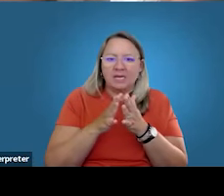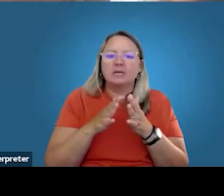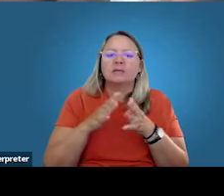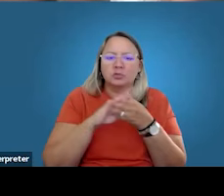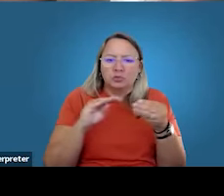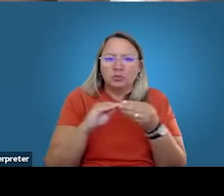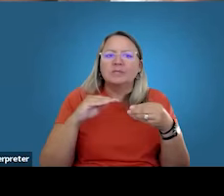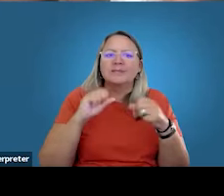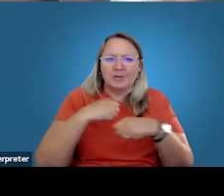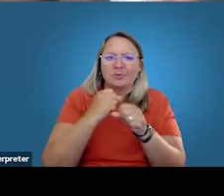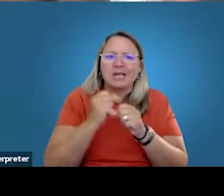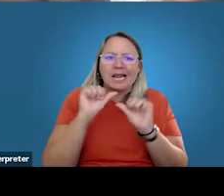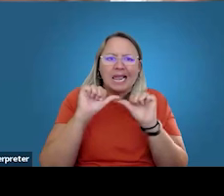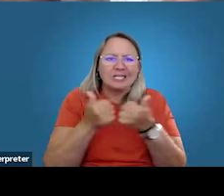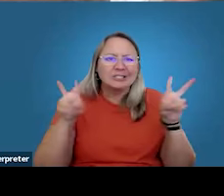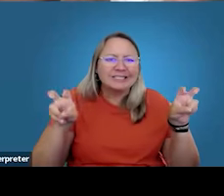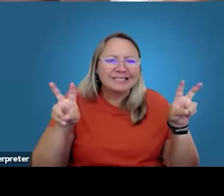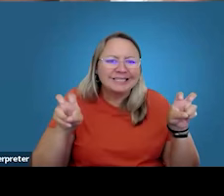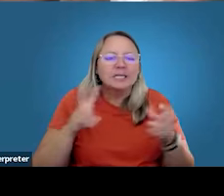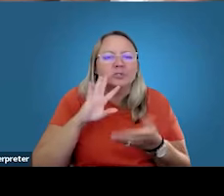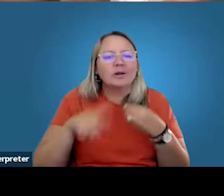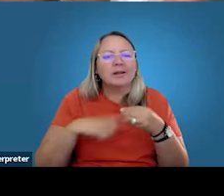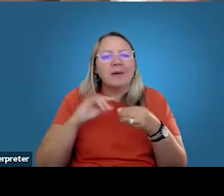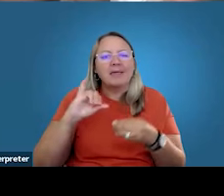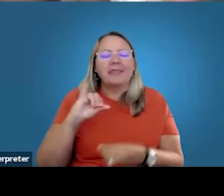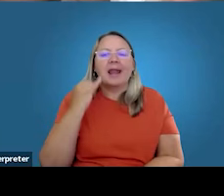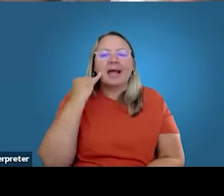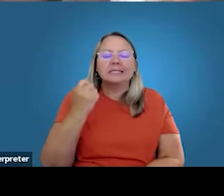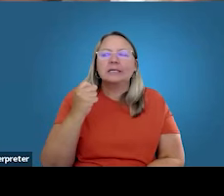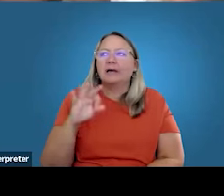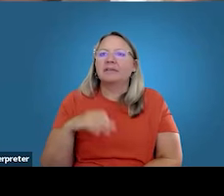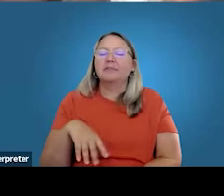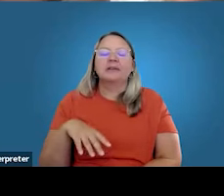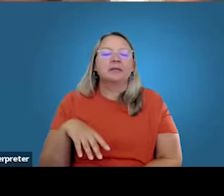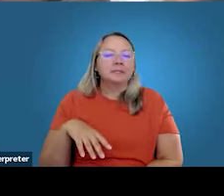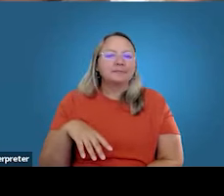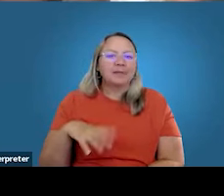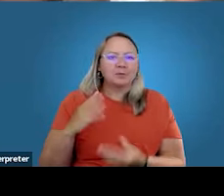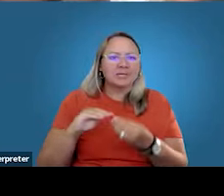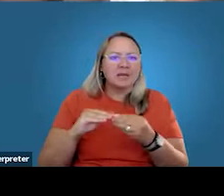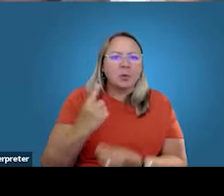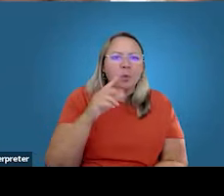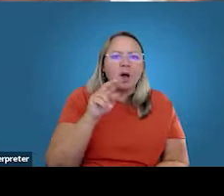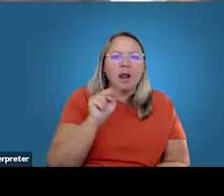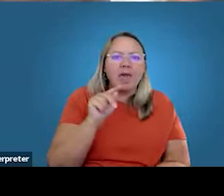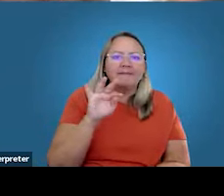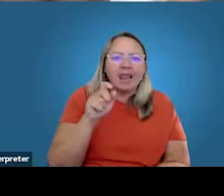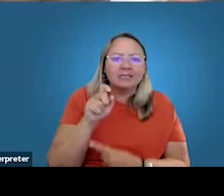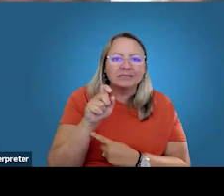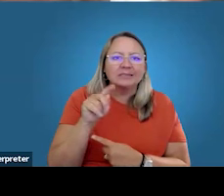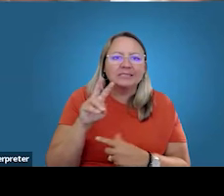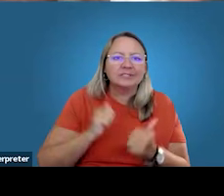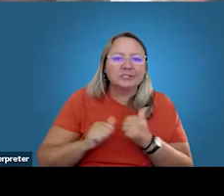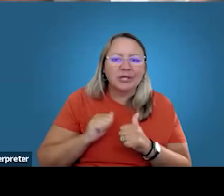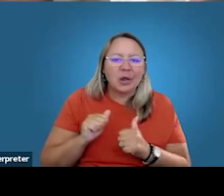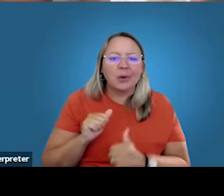UK example, that you'll be very familiar with Adolescence in the US, given that it was the #1 Netflix show across more than 70 countries